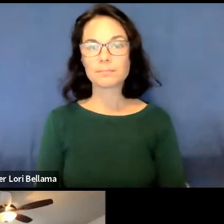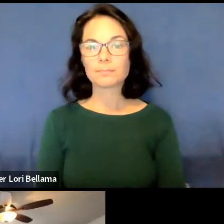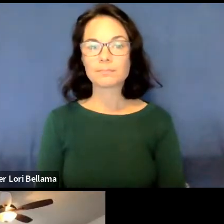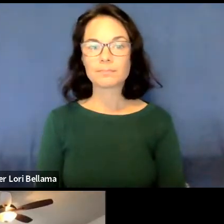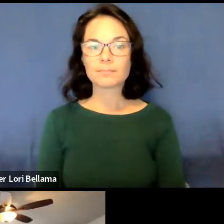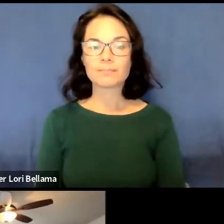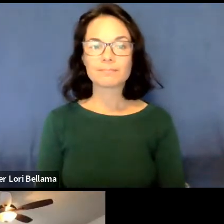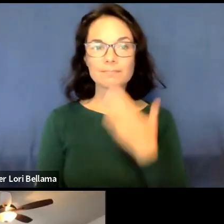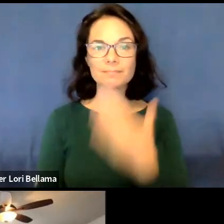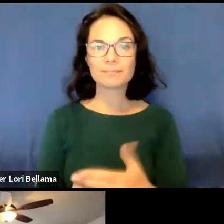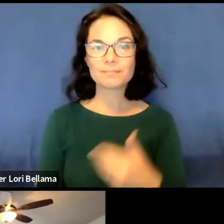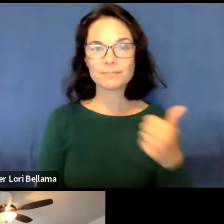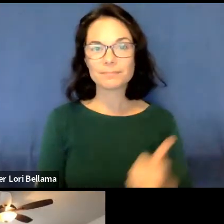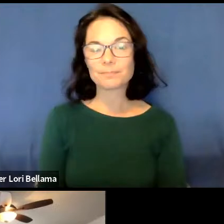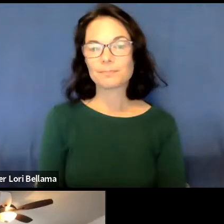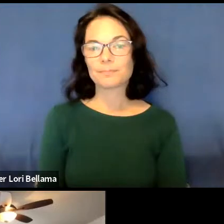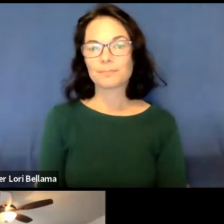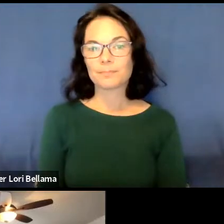Thanks. Okay,